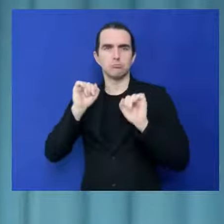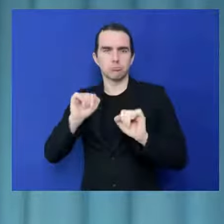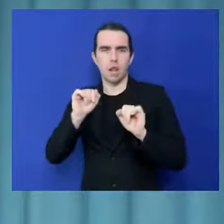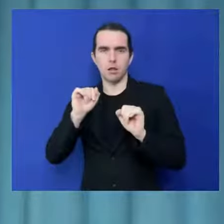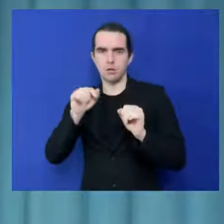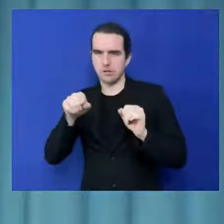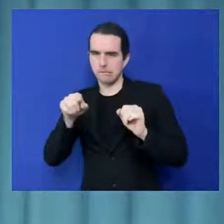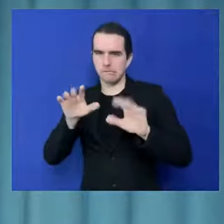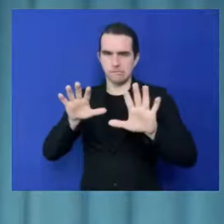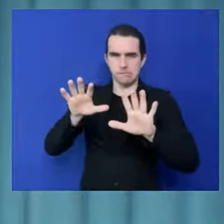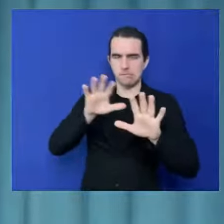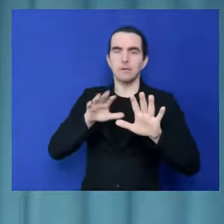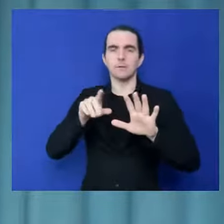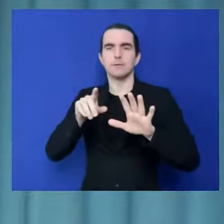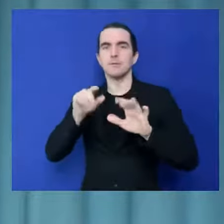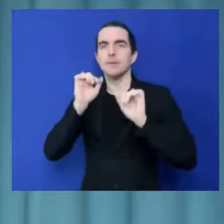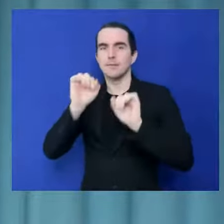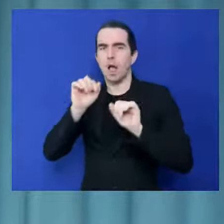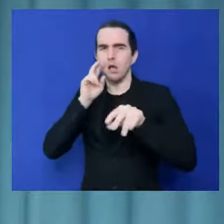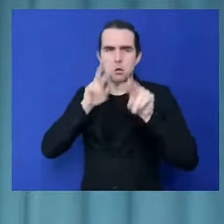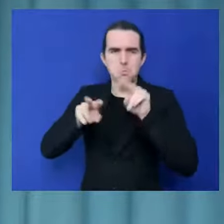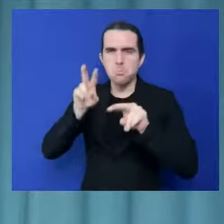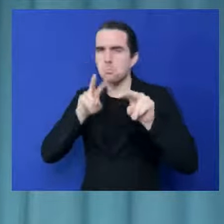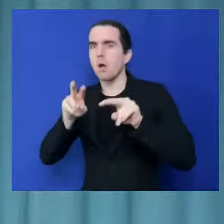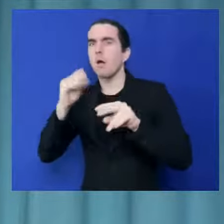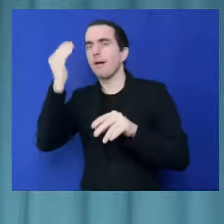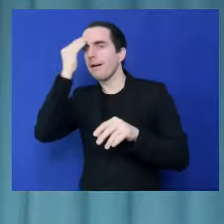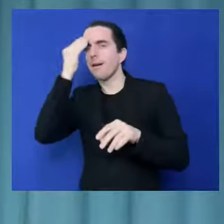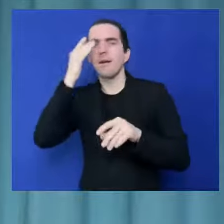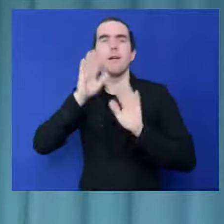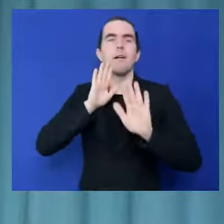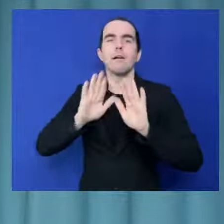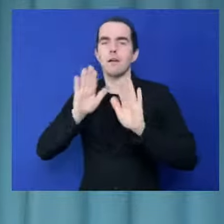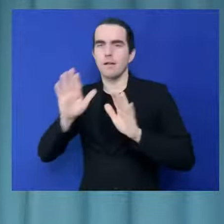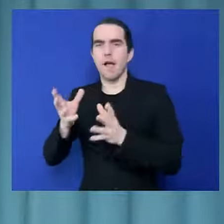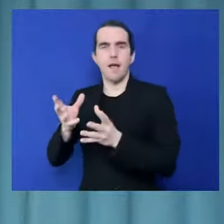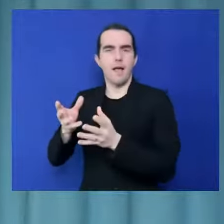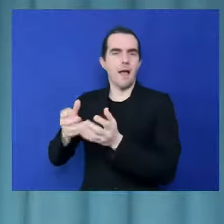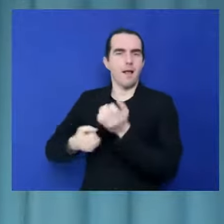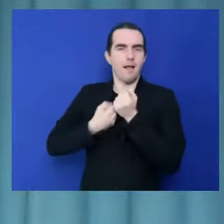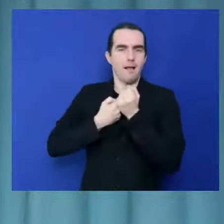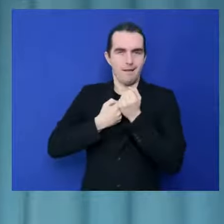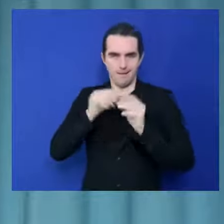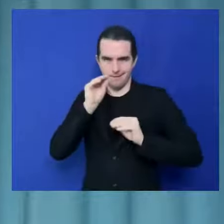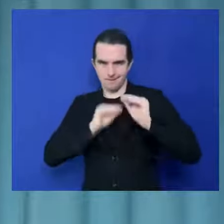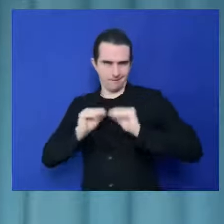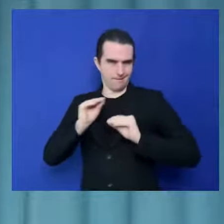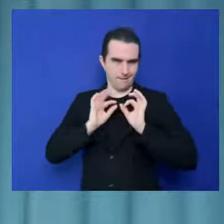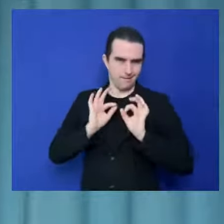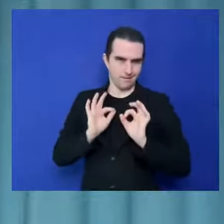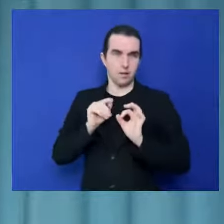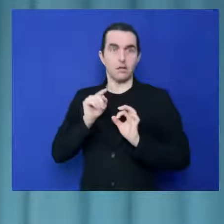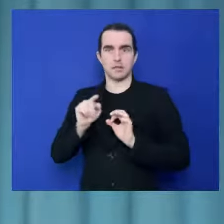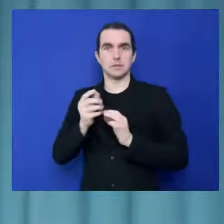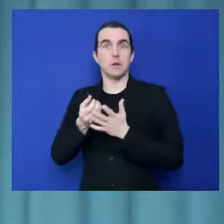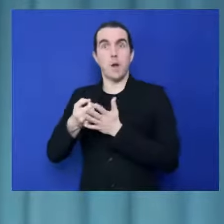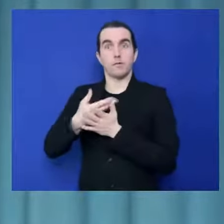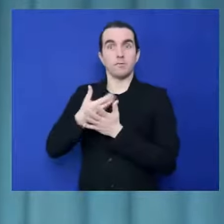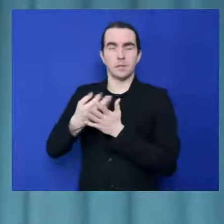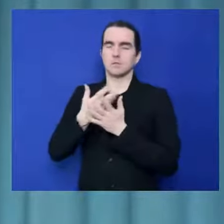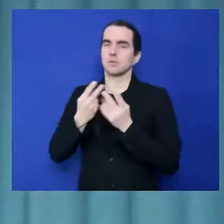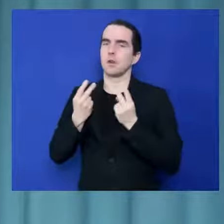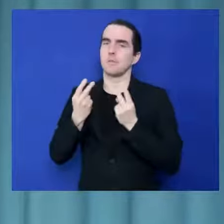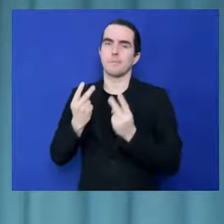her, is our next distinguished speaker. She's with Blue Badge Style Access Gallery from the United Kingdom,